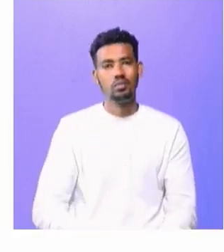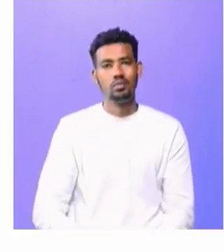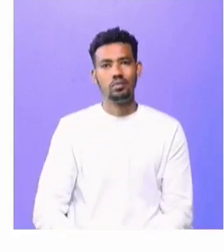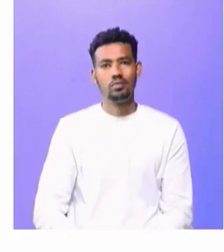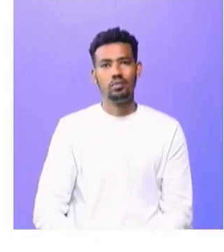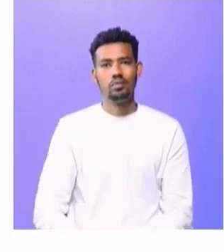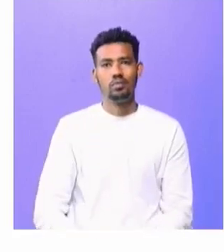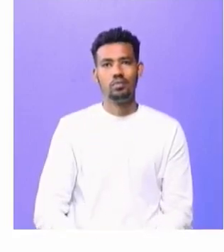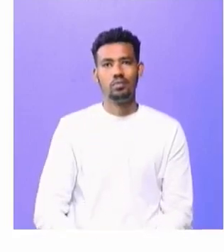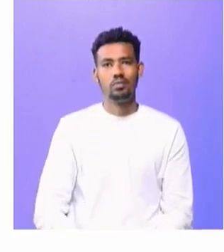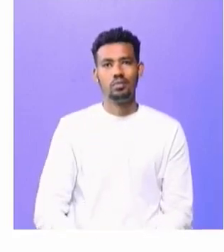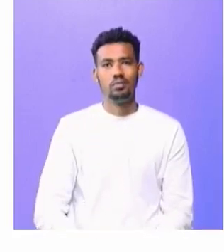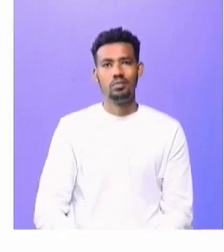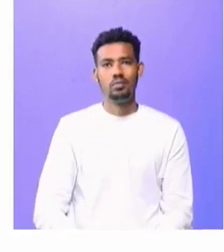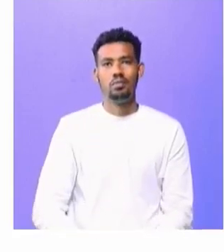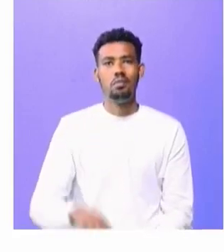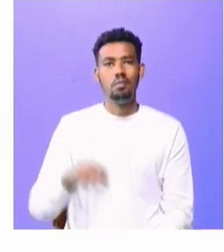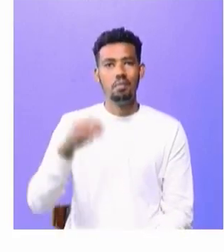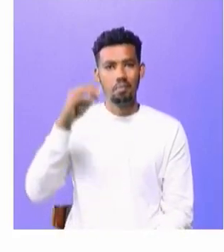main,